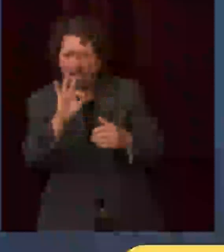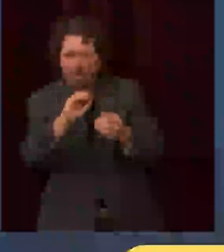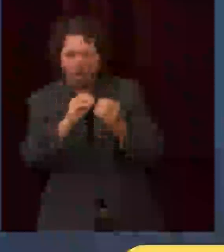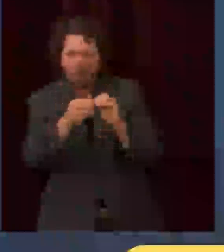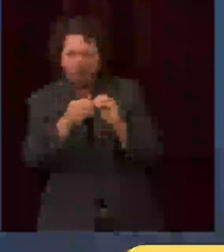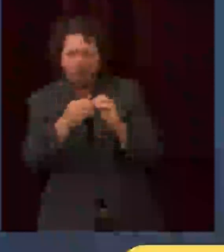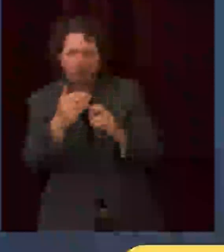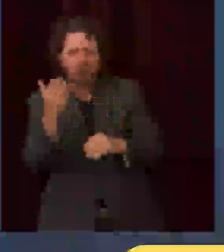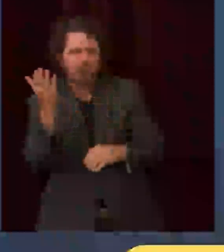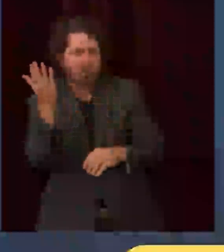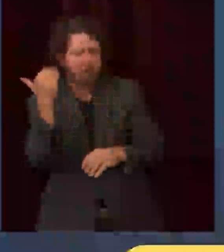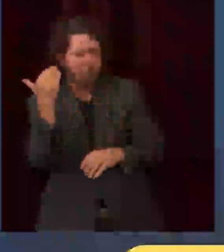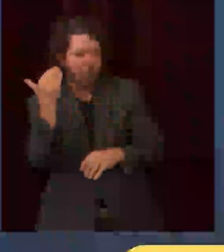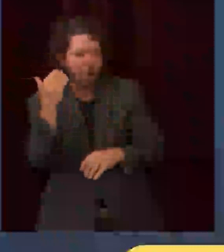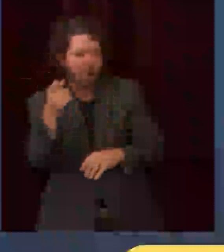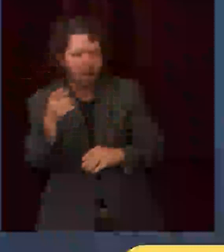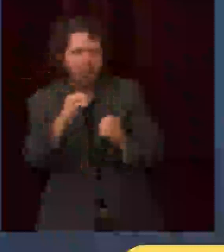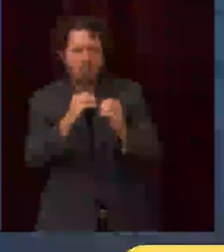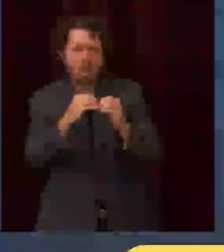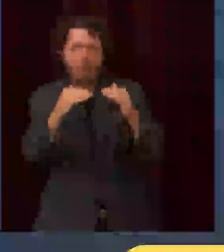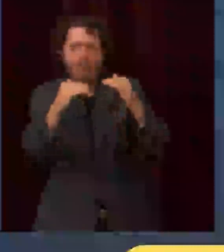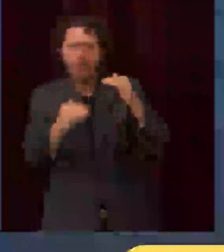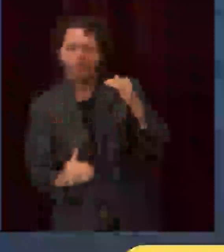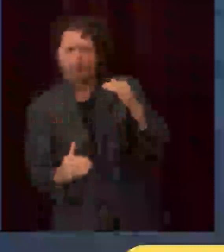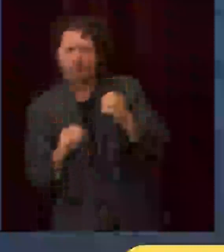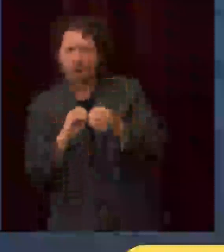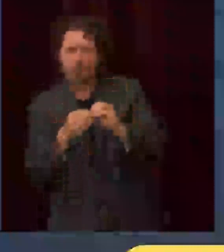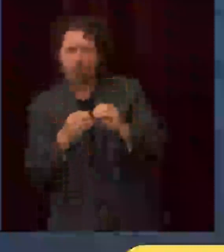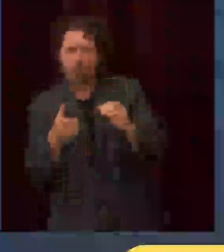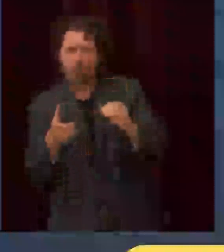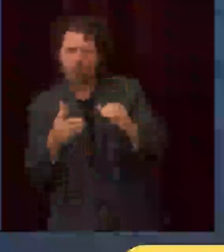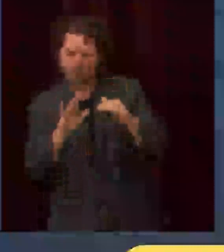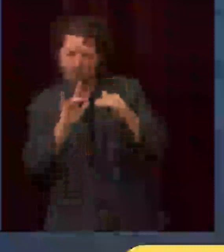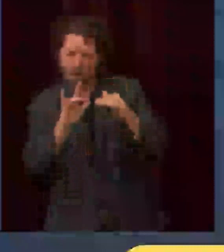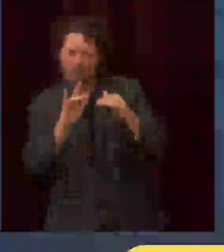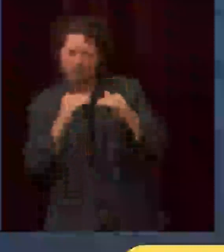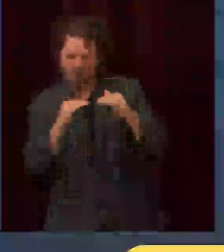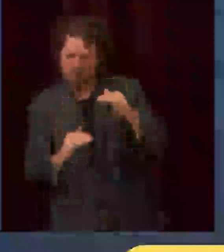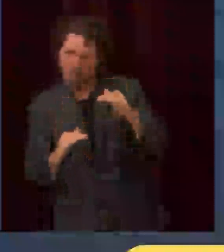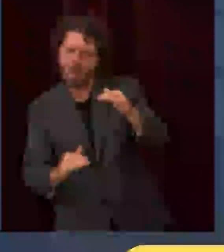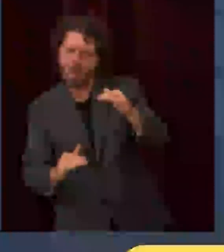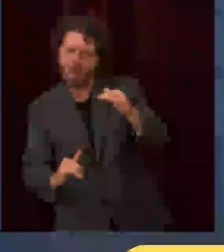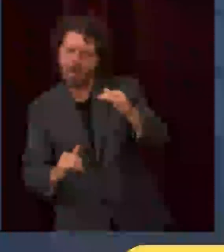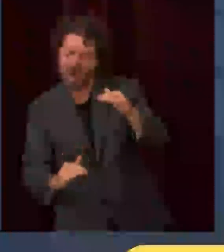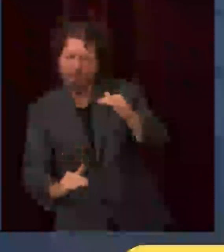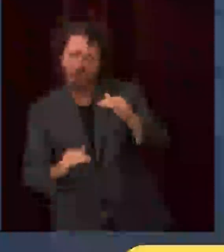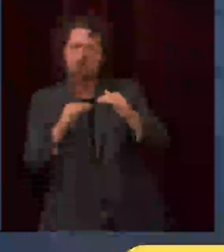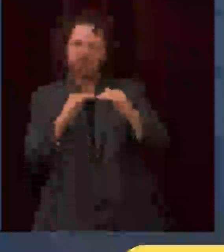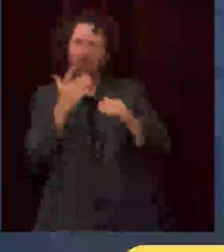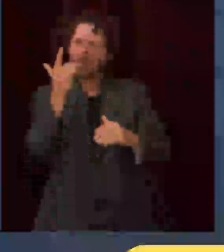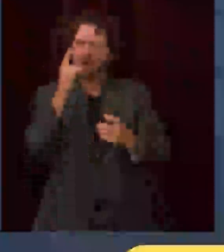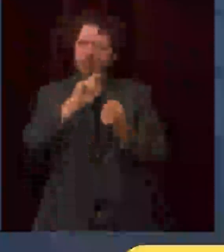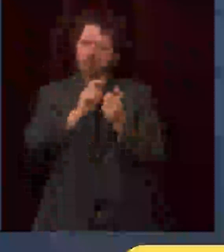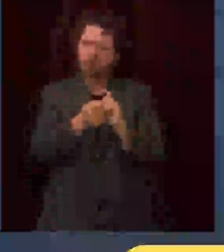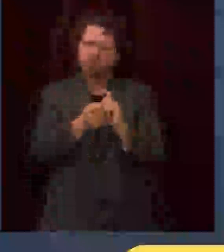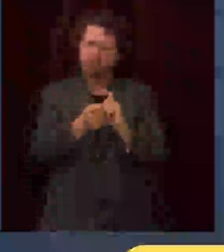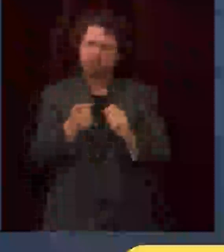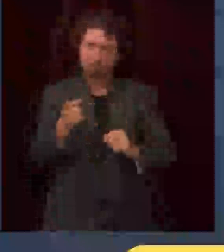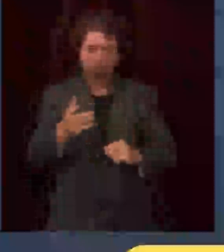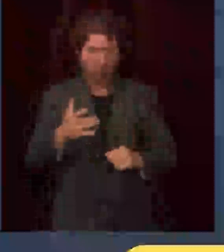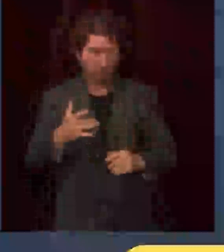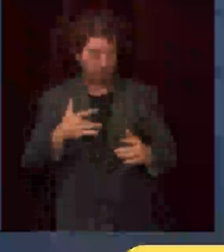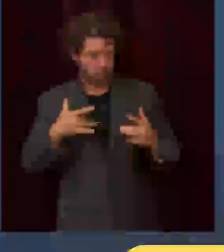is good now? And are you concerned that if a bigger county like Snohomish moves forward, you'll see an outbreak? John, you want to go